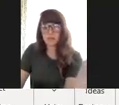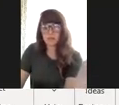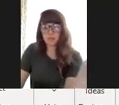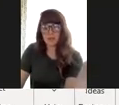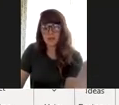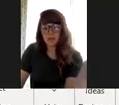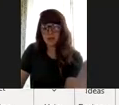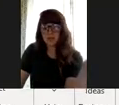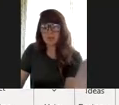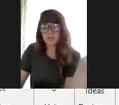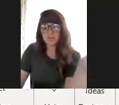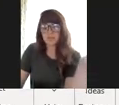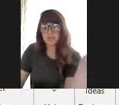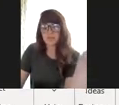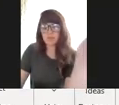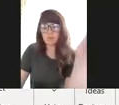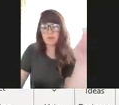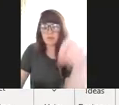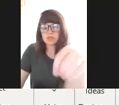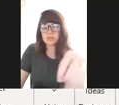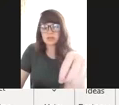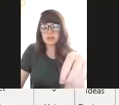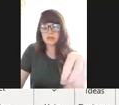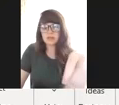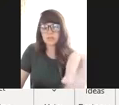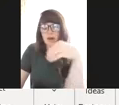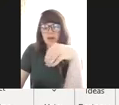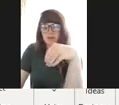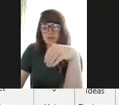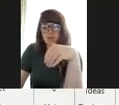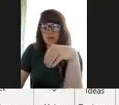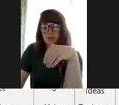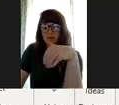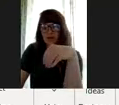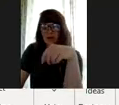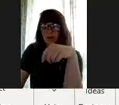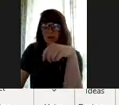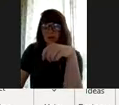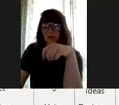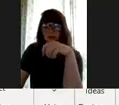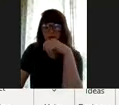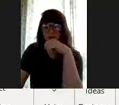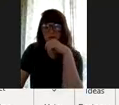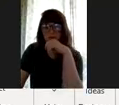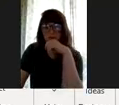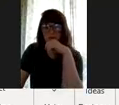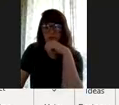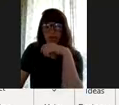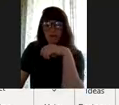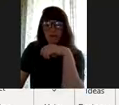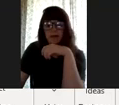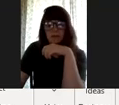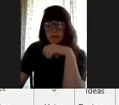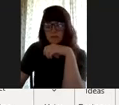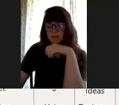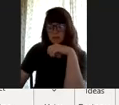to be able to read it. So just so that I can read 1 and 2 together so I can understand it better, I'm going to read off my phone too. Okay. Not out